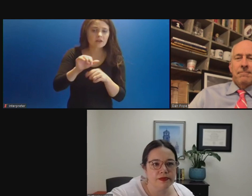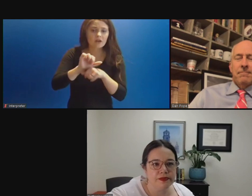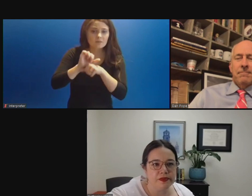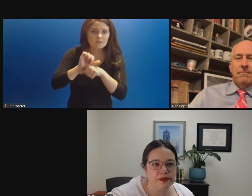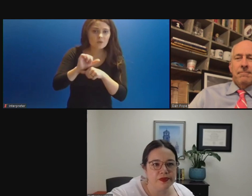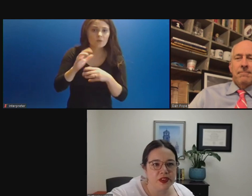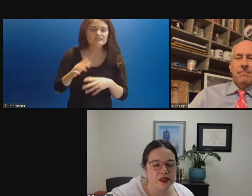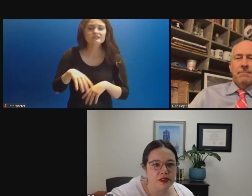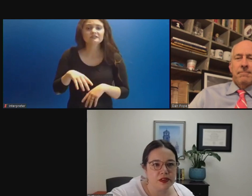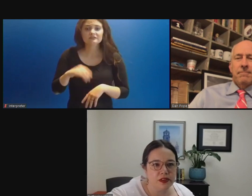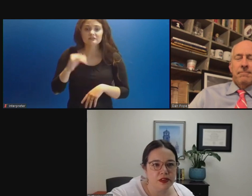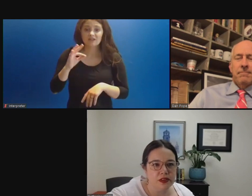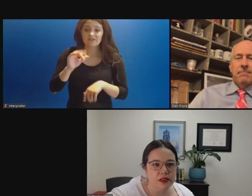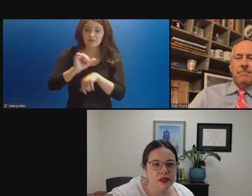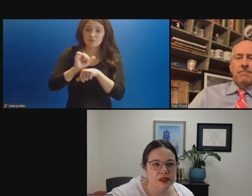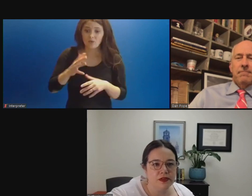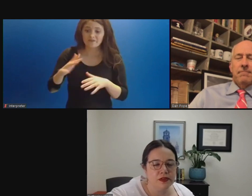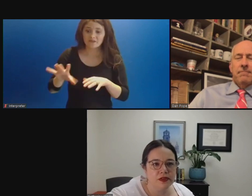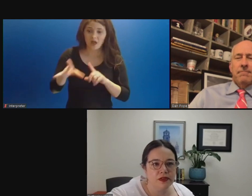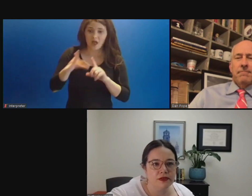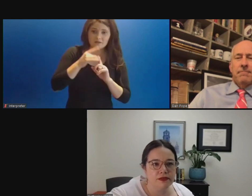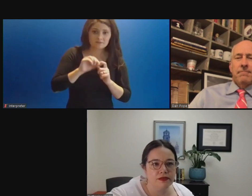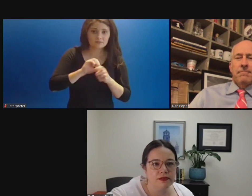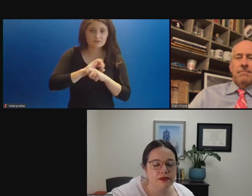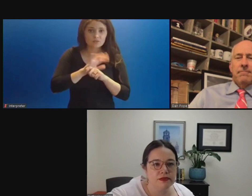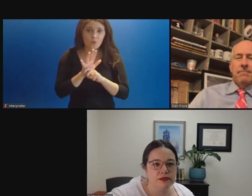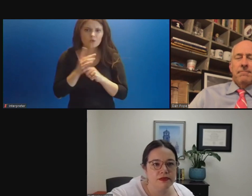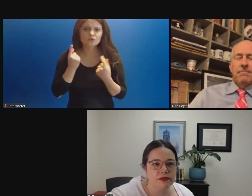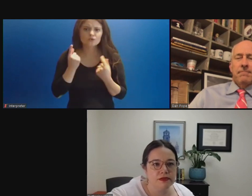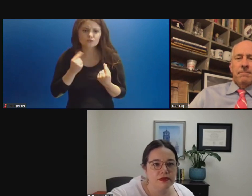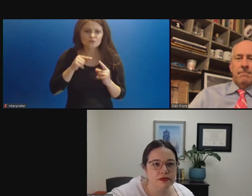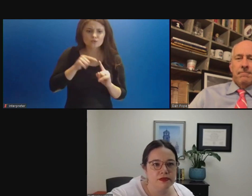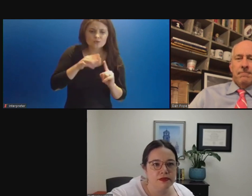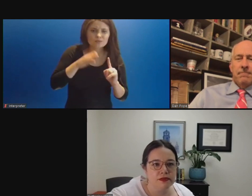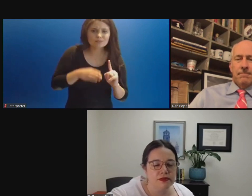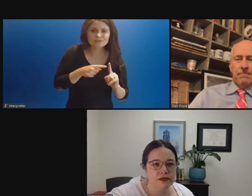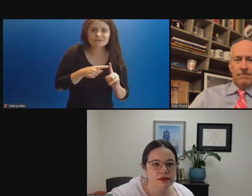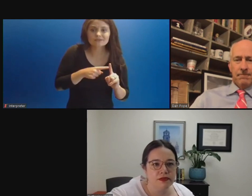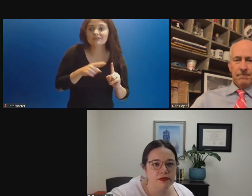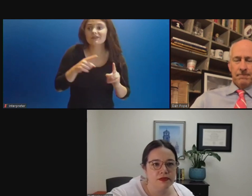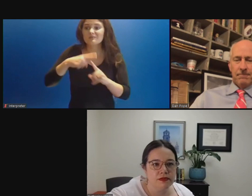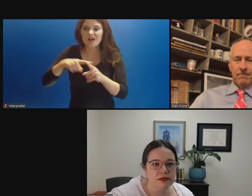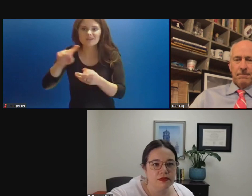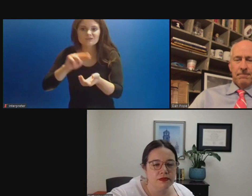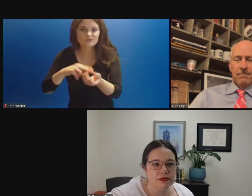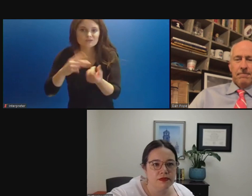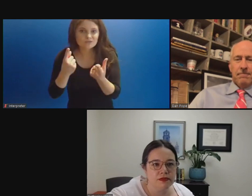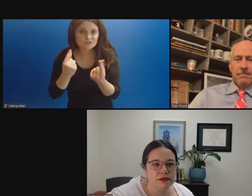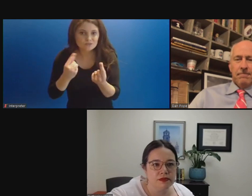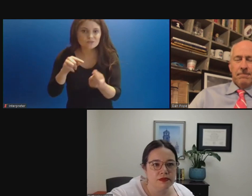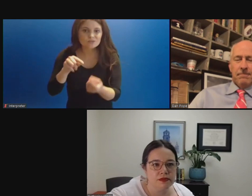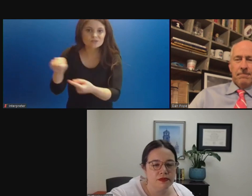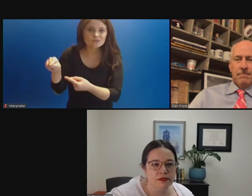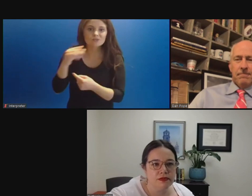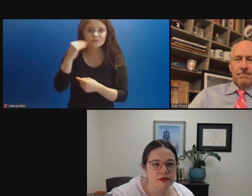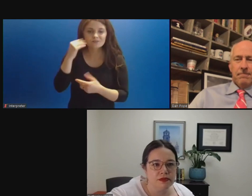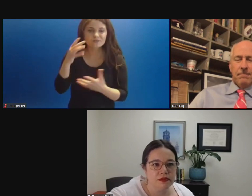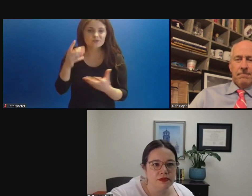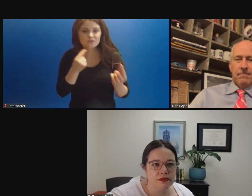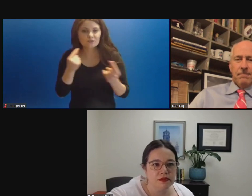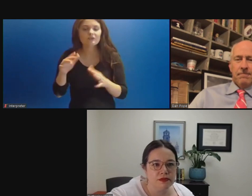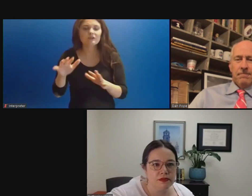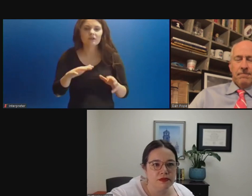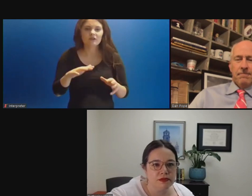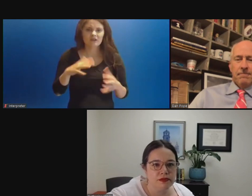If employees has contracted COVID-19, what they should do, what the nursing home should do, isolation practices. Is the health department